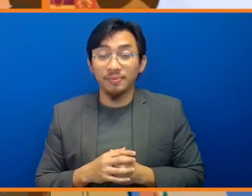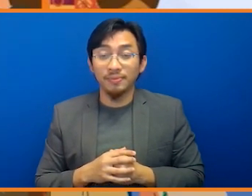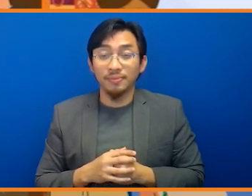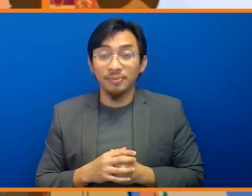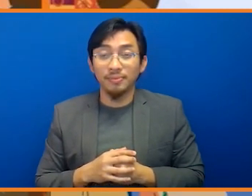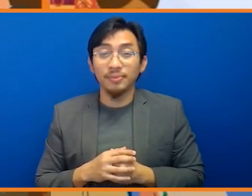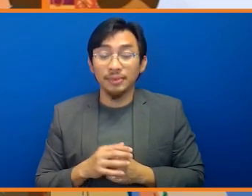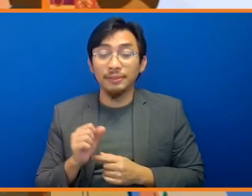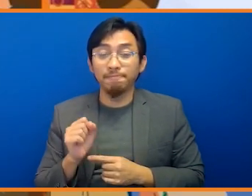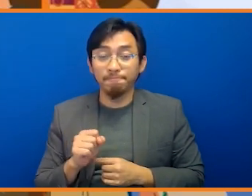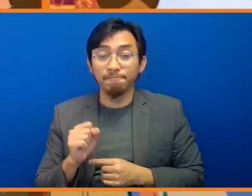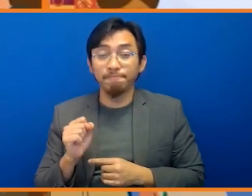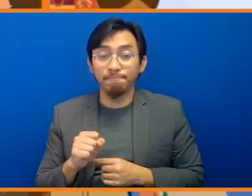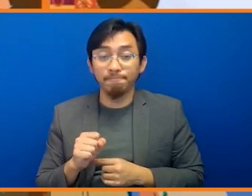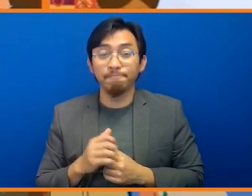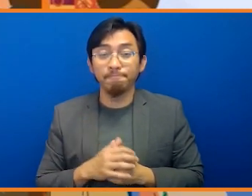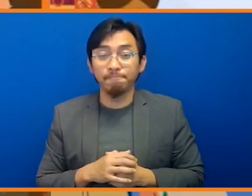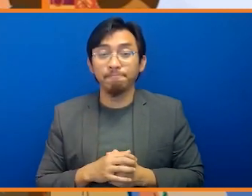Yeah.